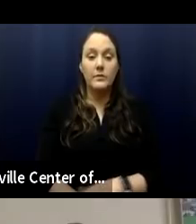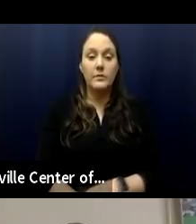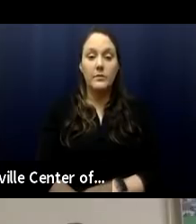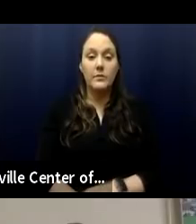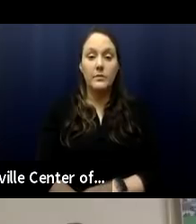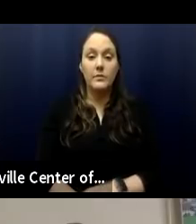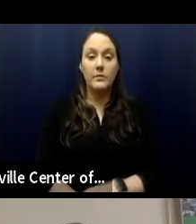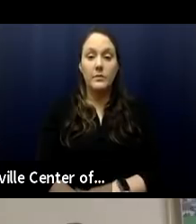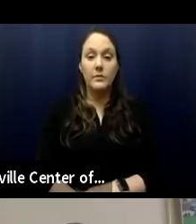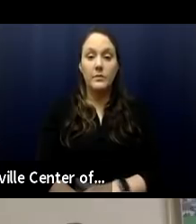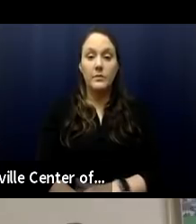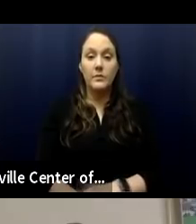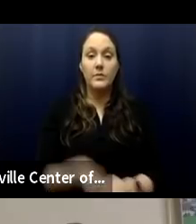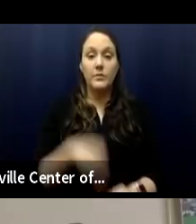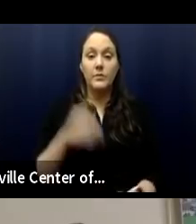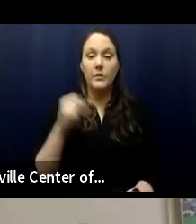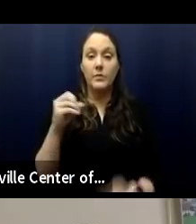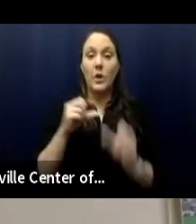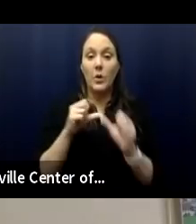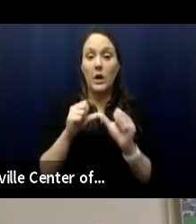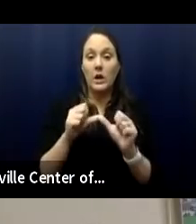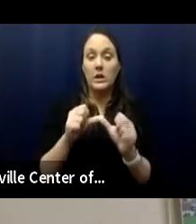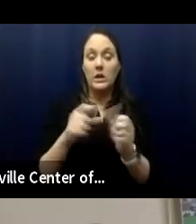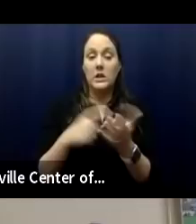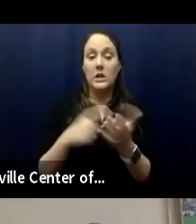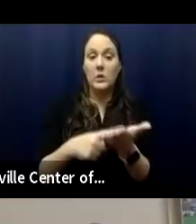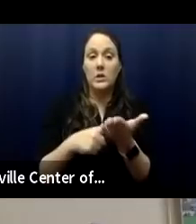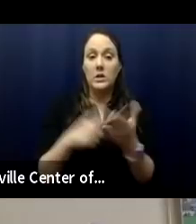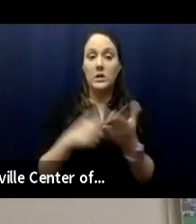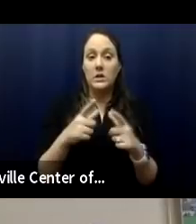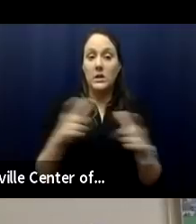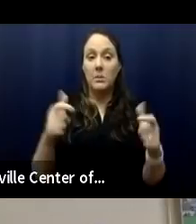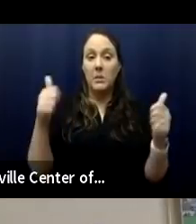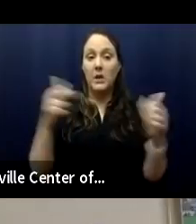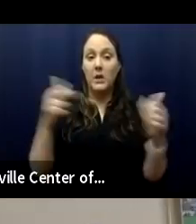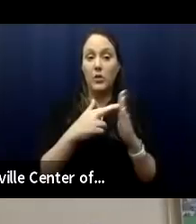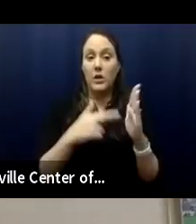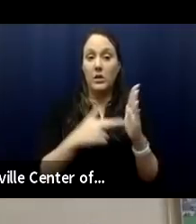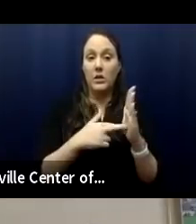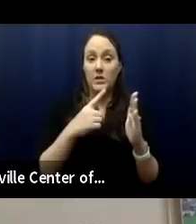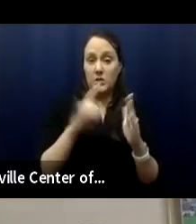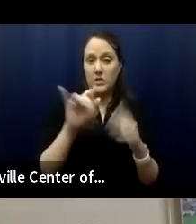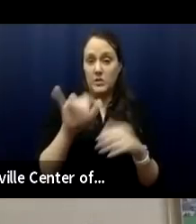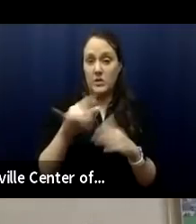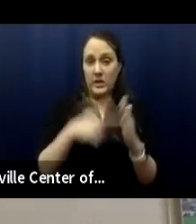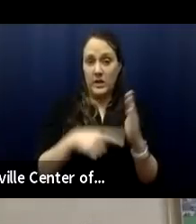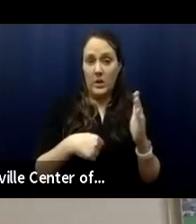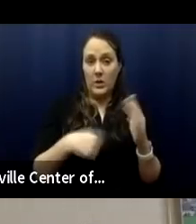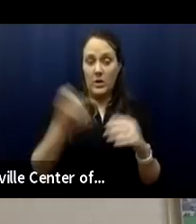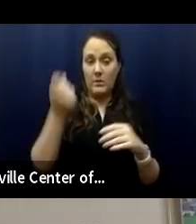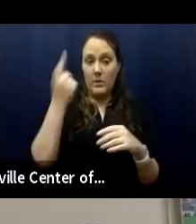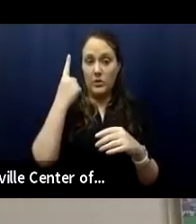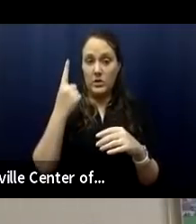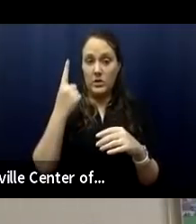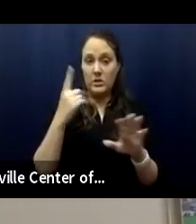So we're continuing to discuss the larger regulation. Is that what I'm understanding?